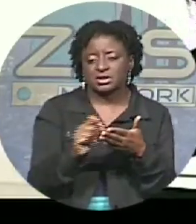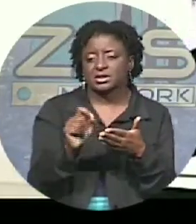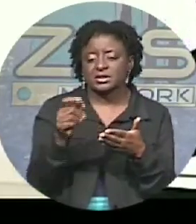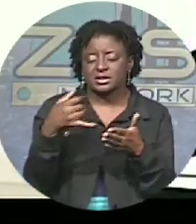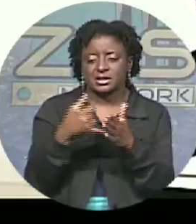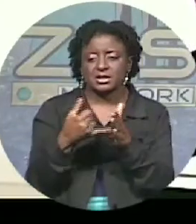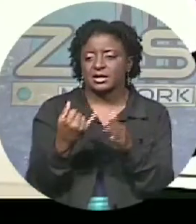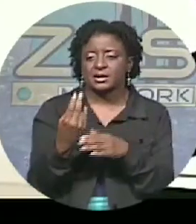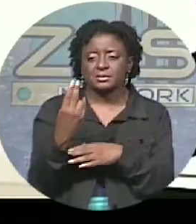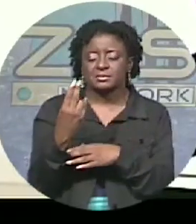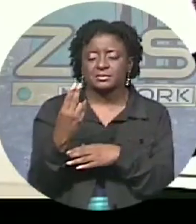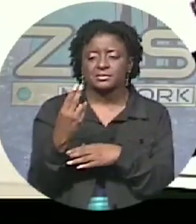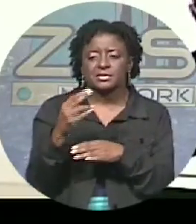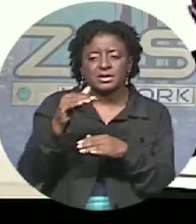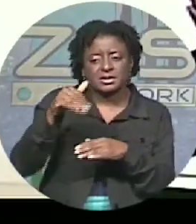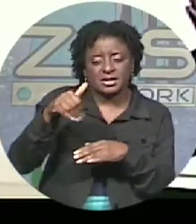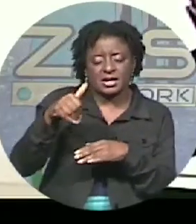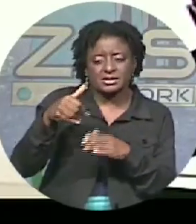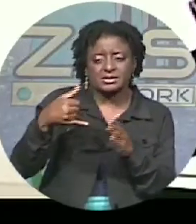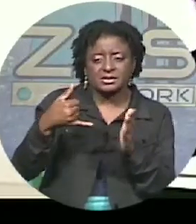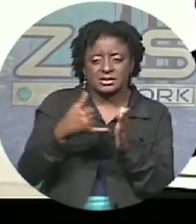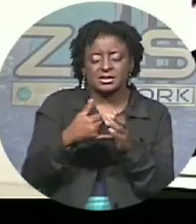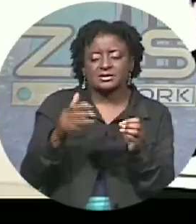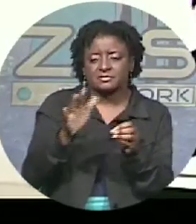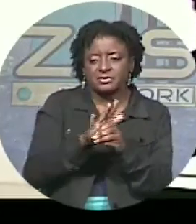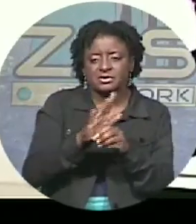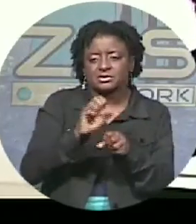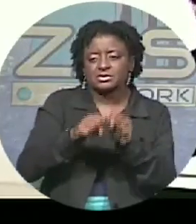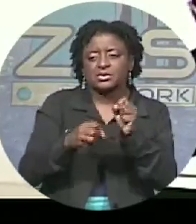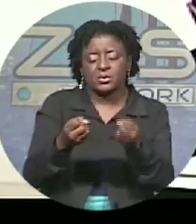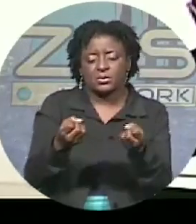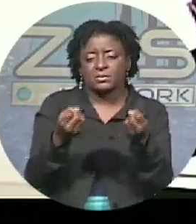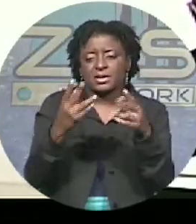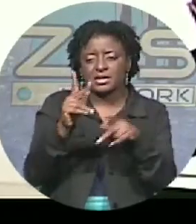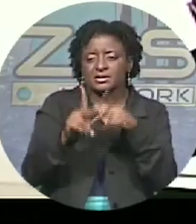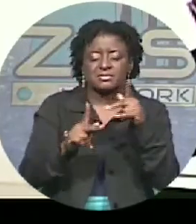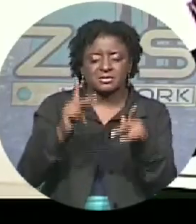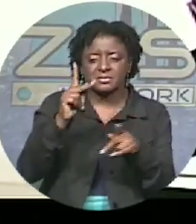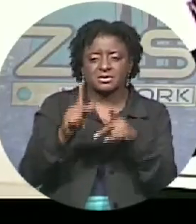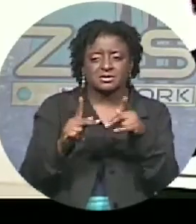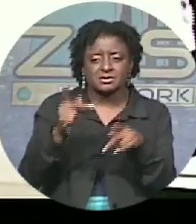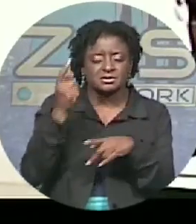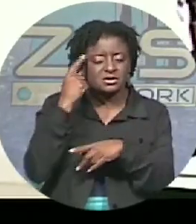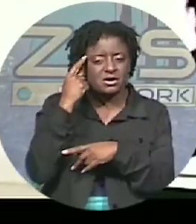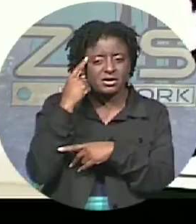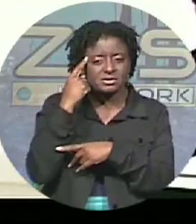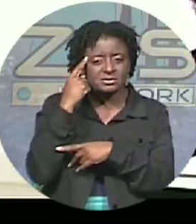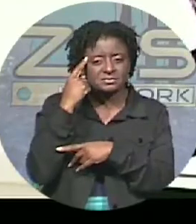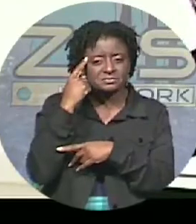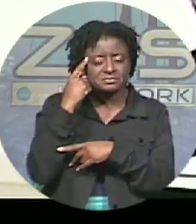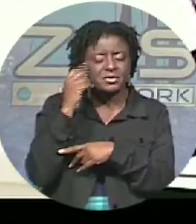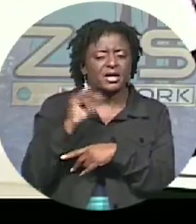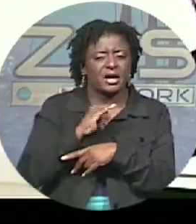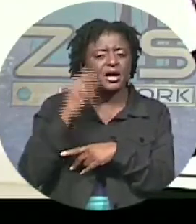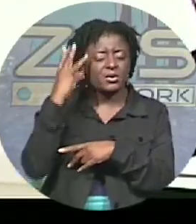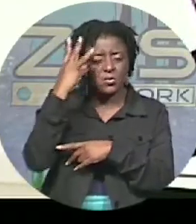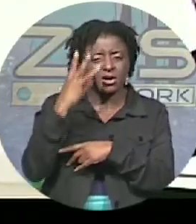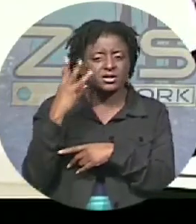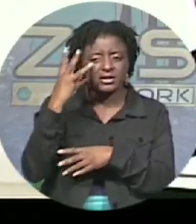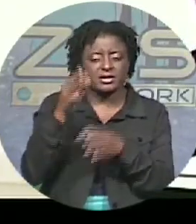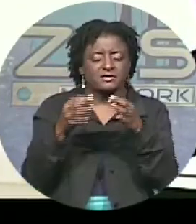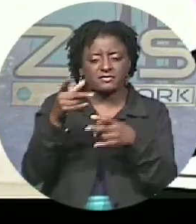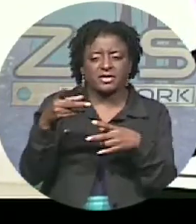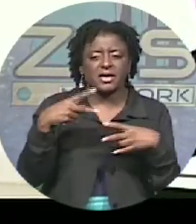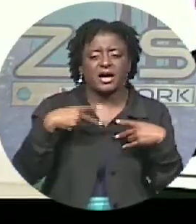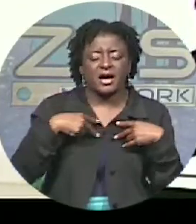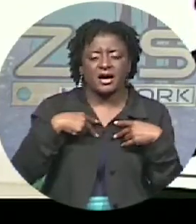And yet, it consumes so many people. And I wonder if they are harboring